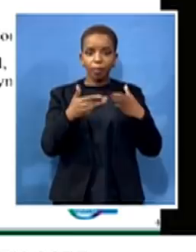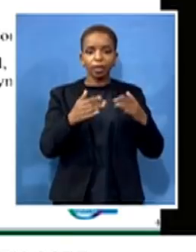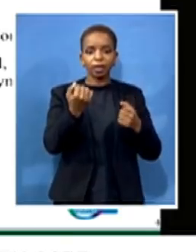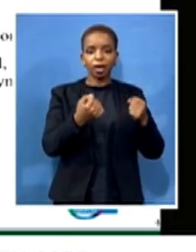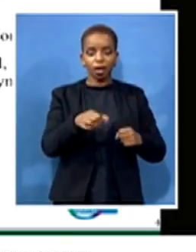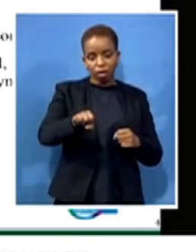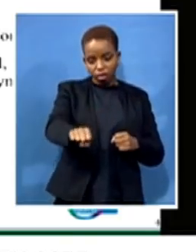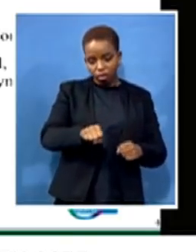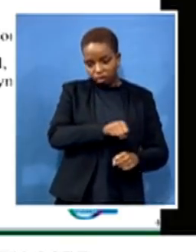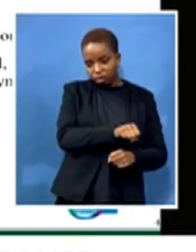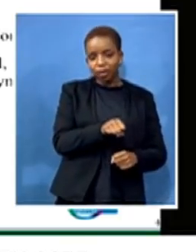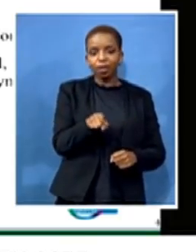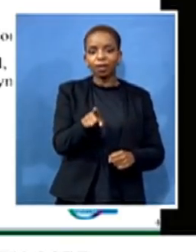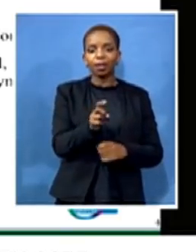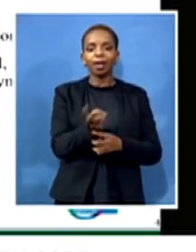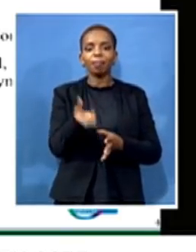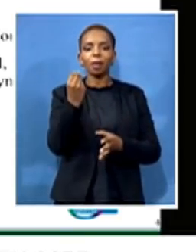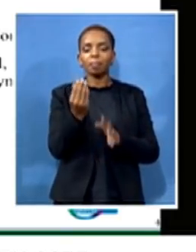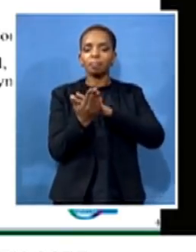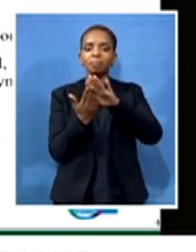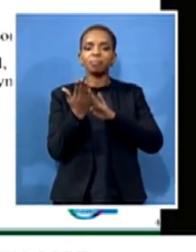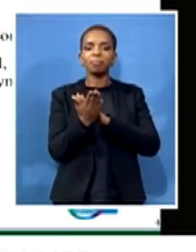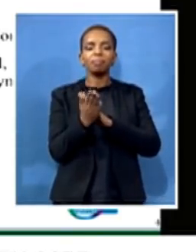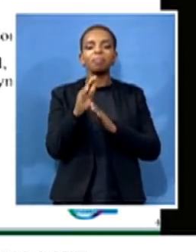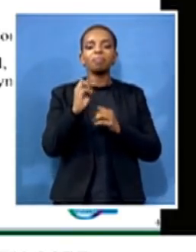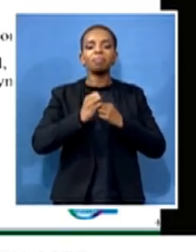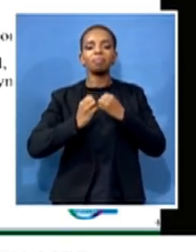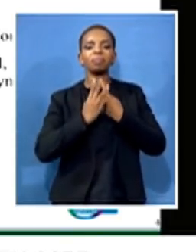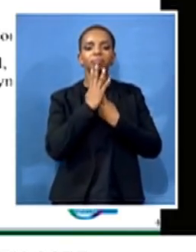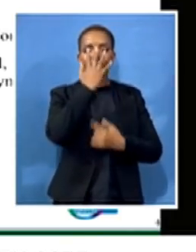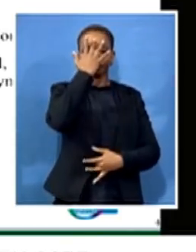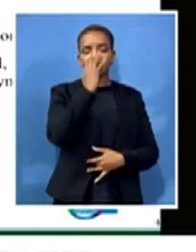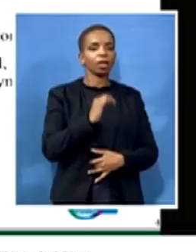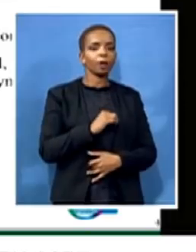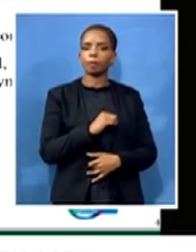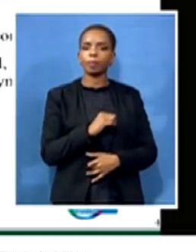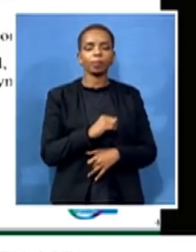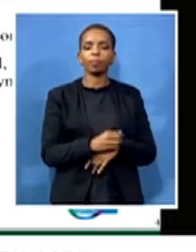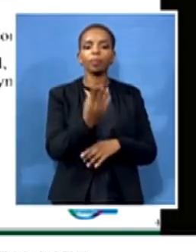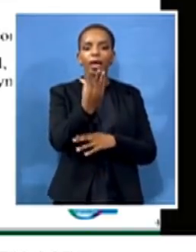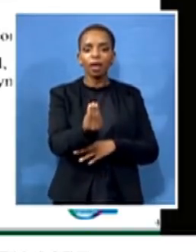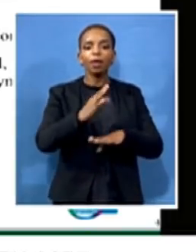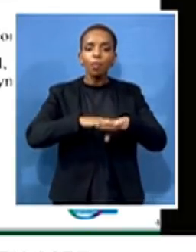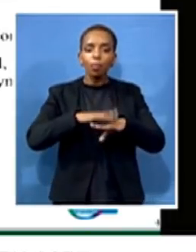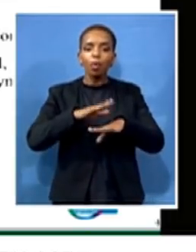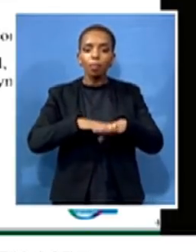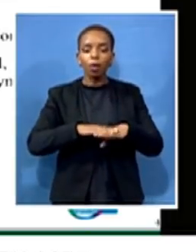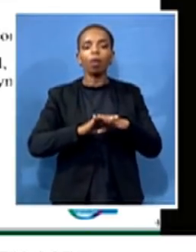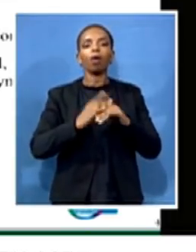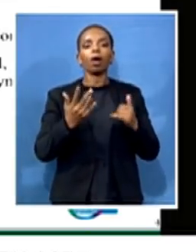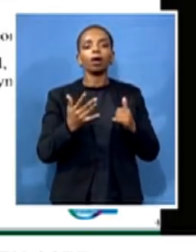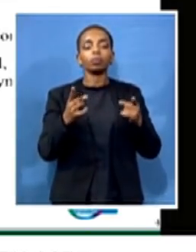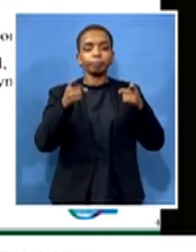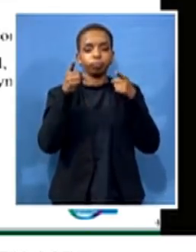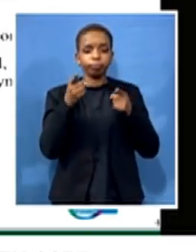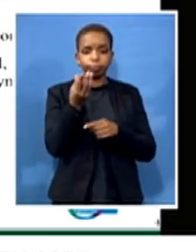in the process. So there were a few other high-risk activities which, even with level 3 or 2 or 1 for now, they